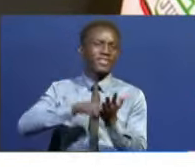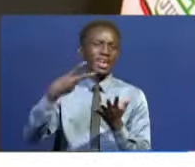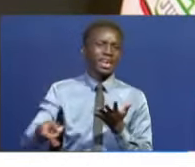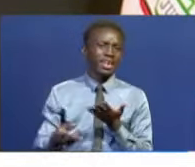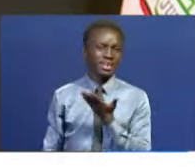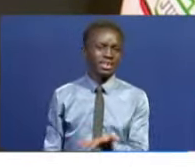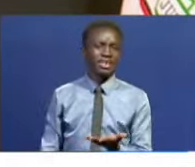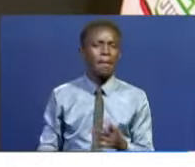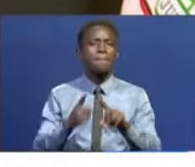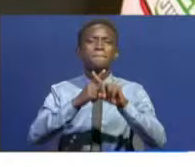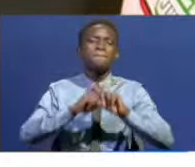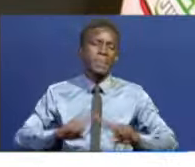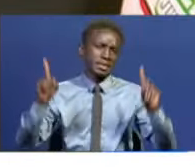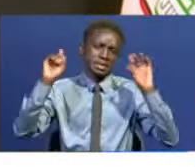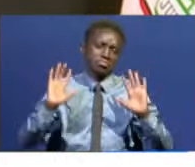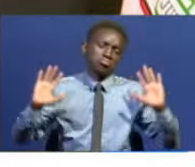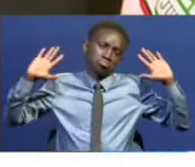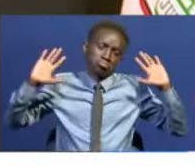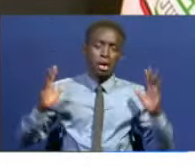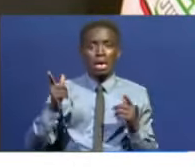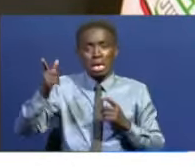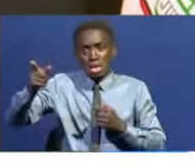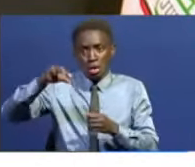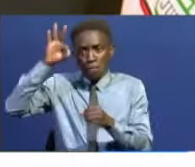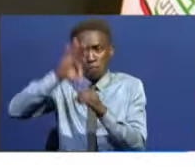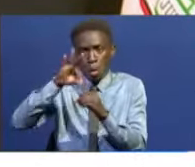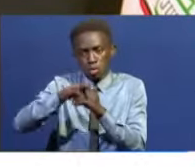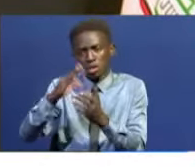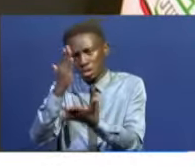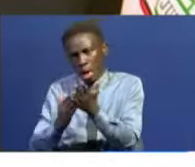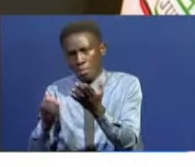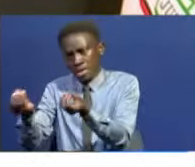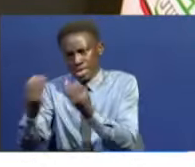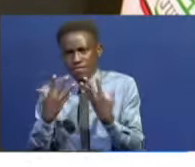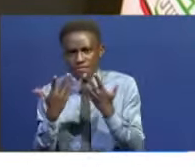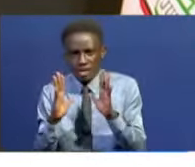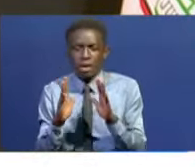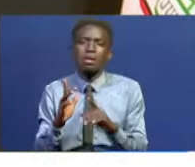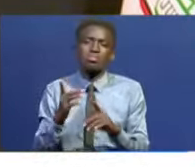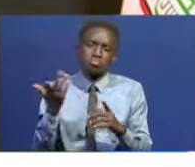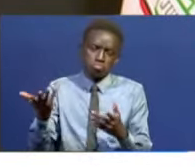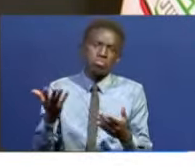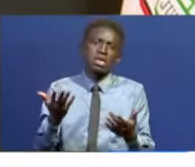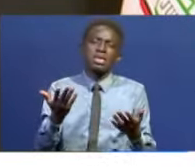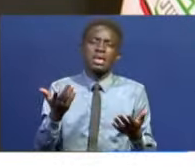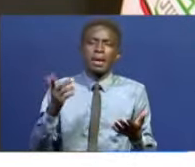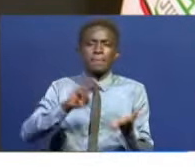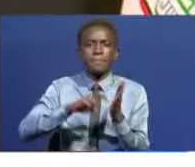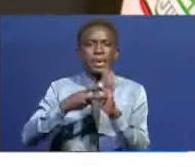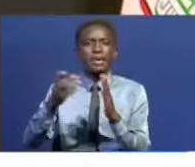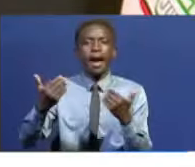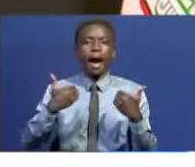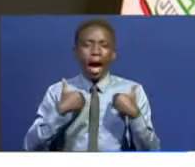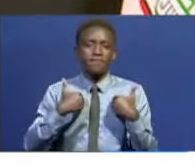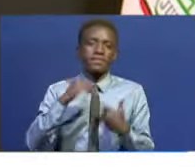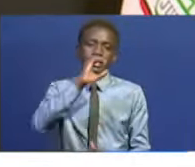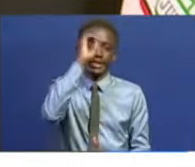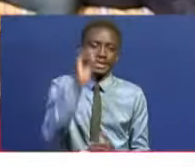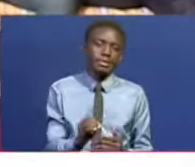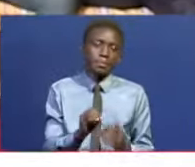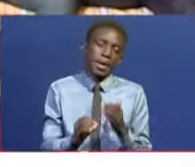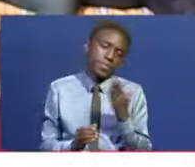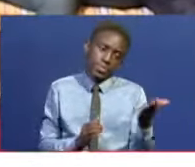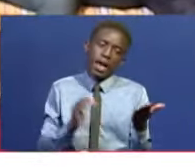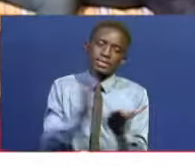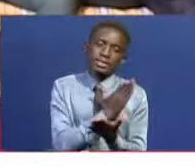Nevertheless, since they gave a certain vote, they are still entitled to some share one way